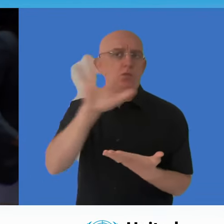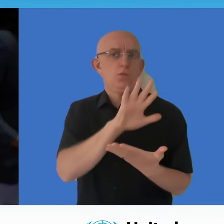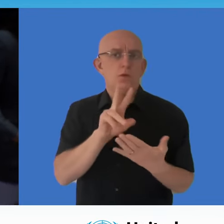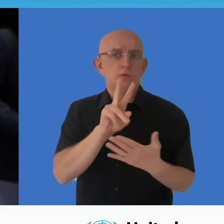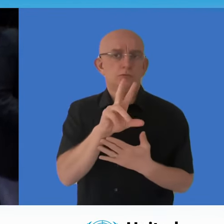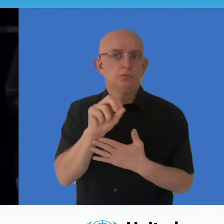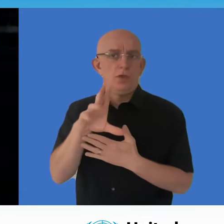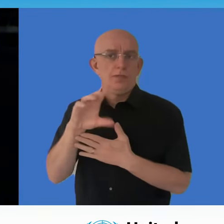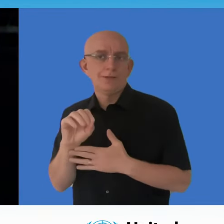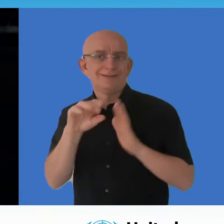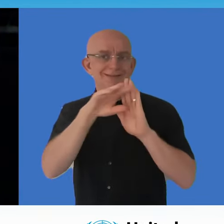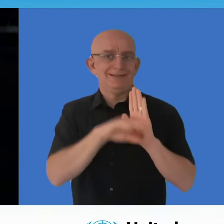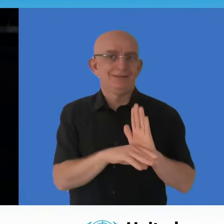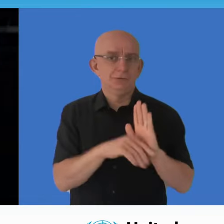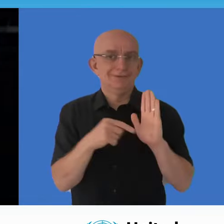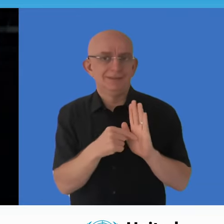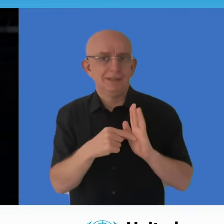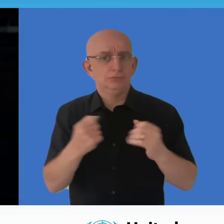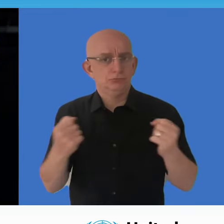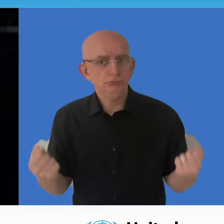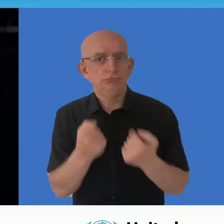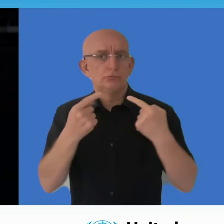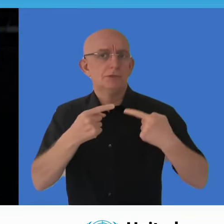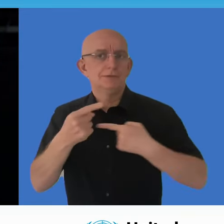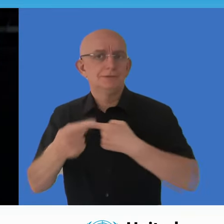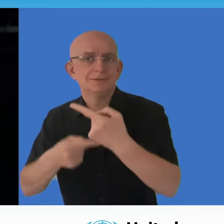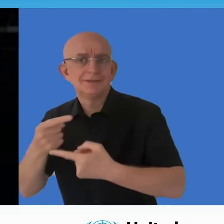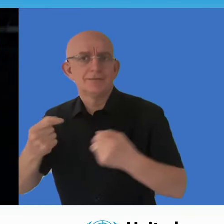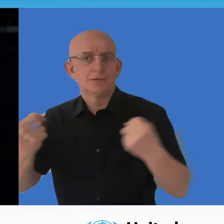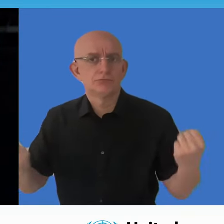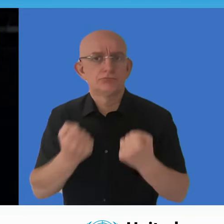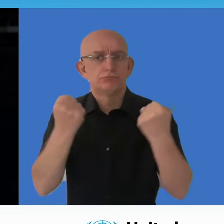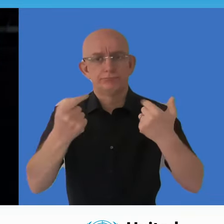sustainability across all activities of the global